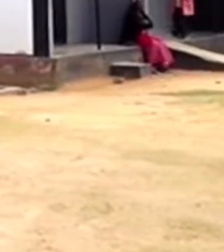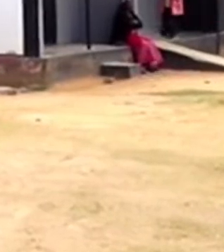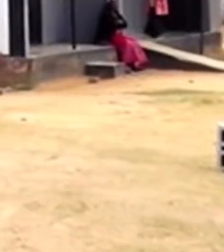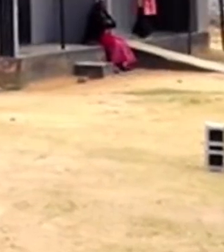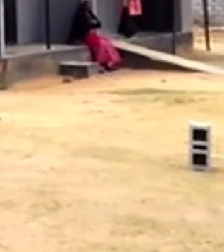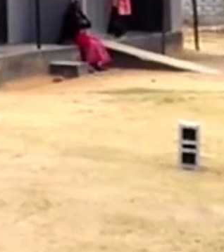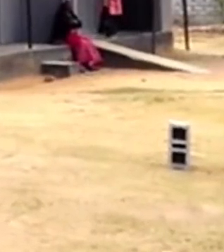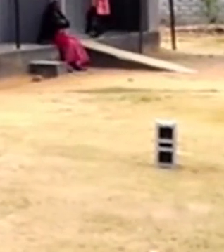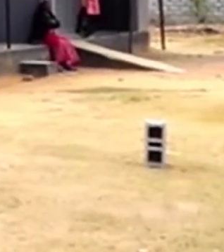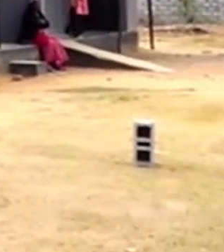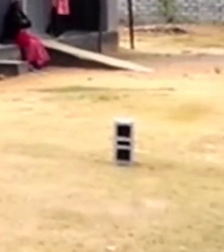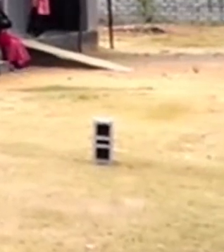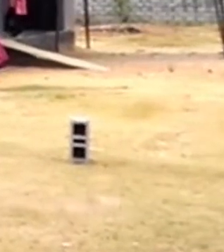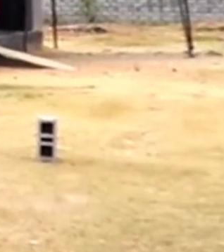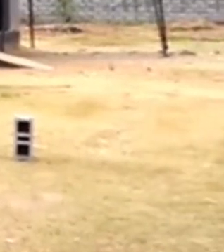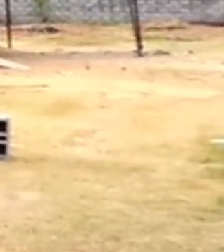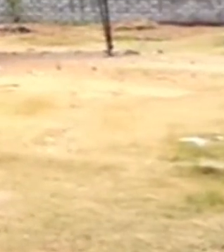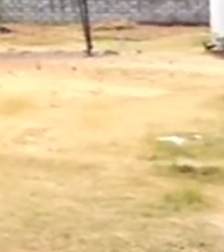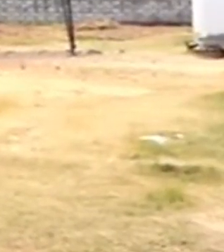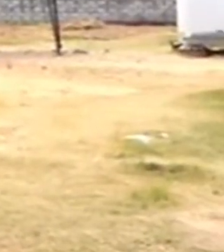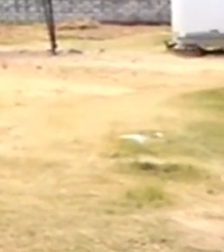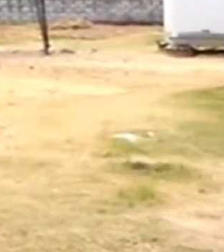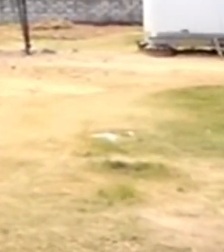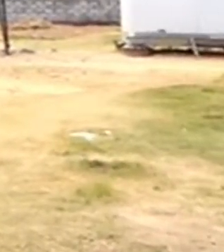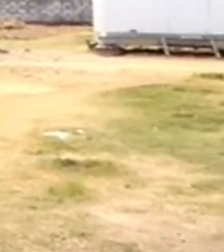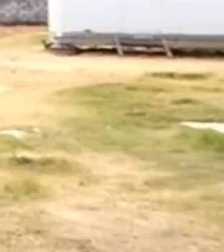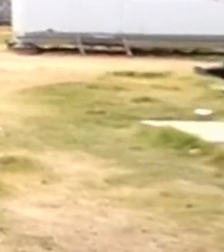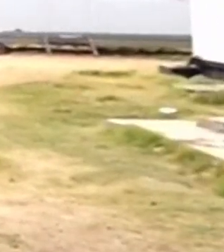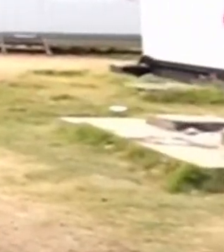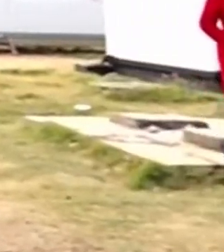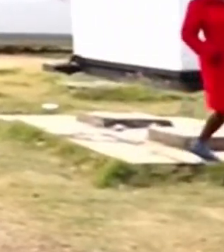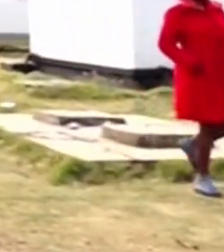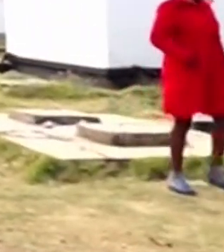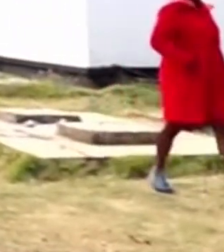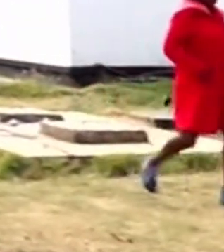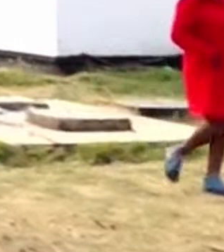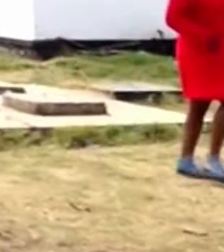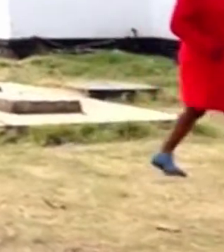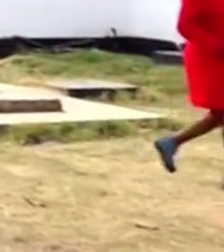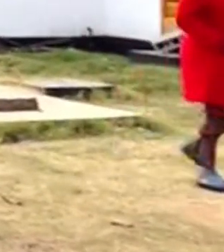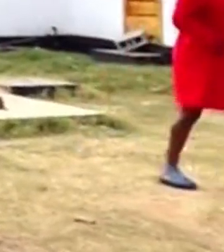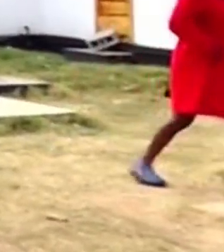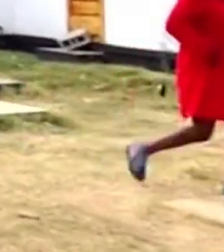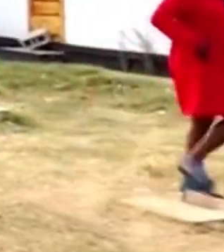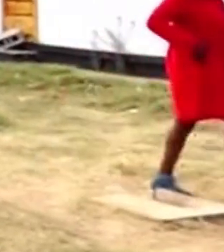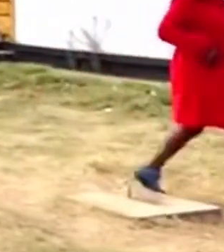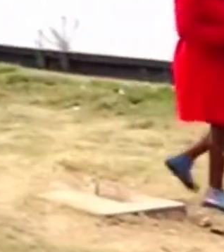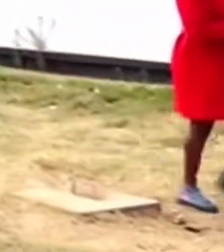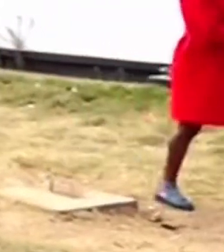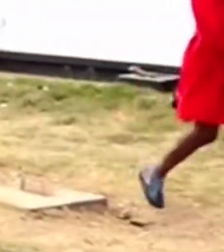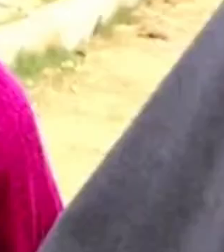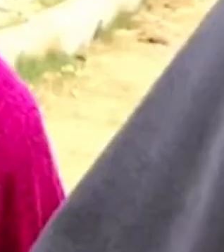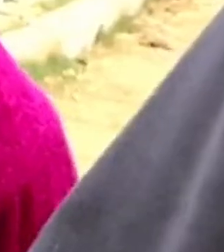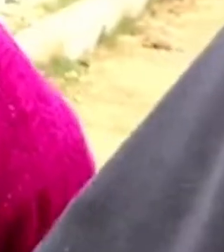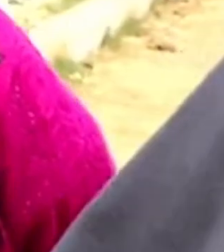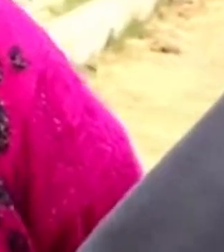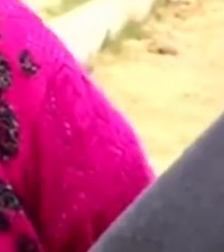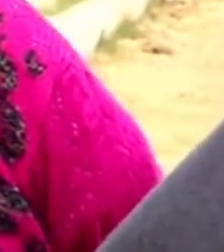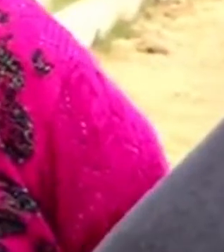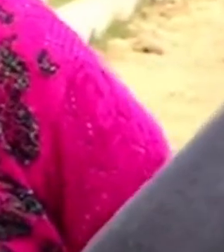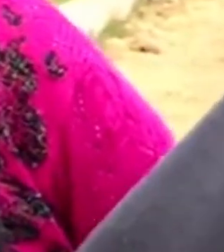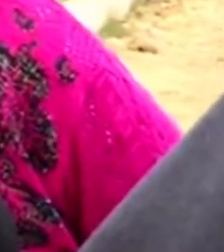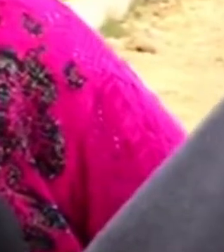accessed, unlike in the past where mothers had to go to far-flung clinics to seek medical attention. Ms.